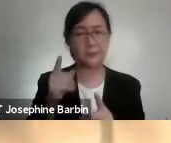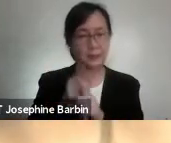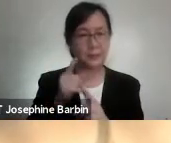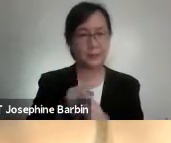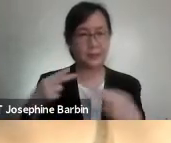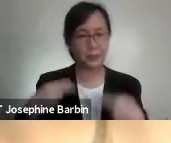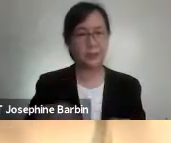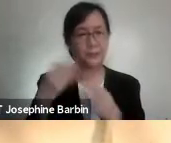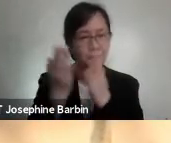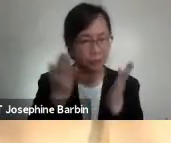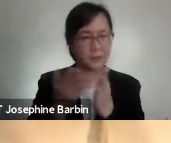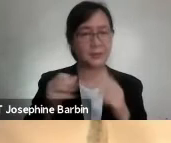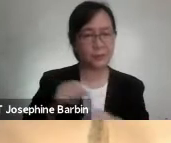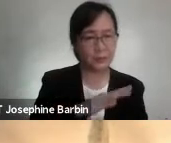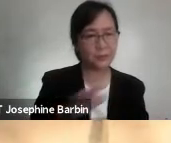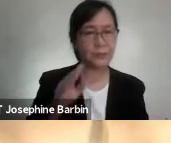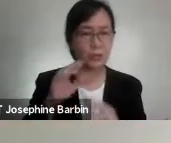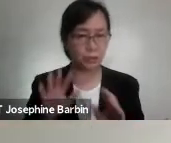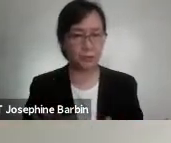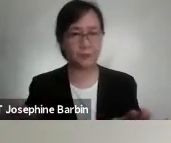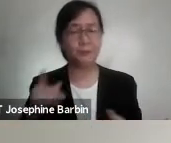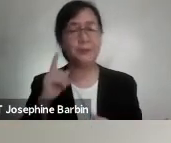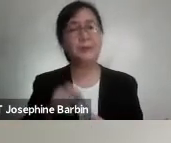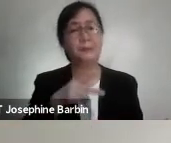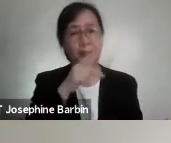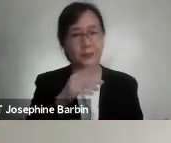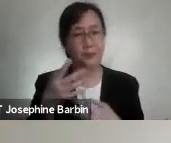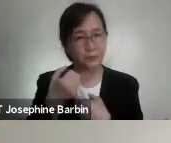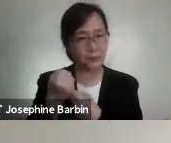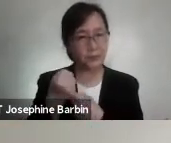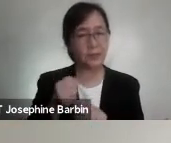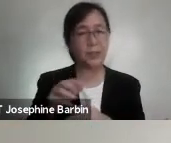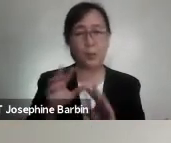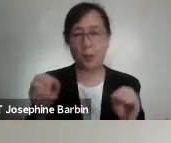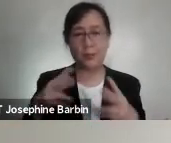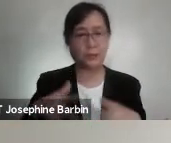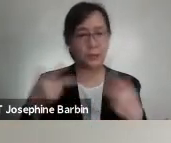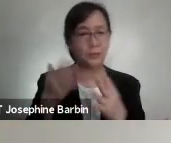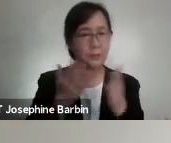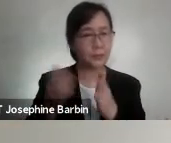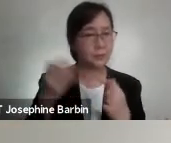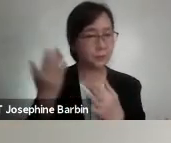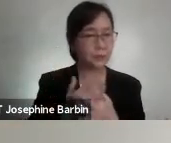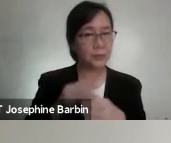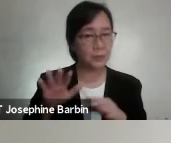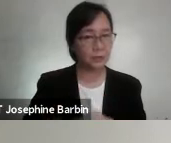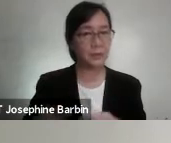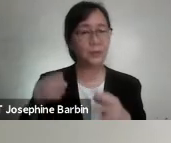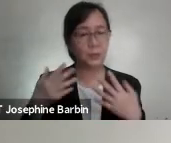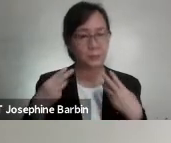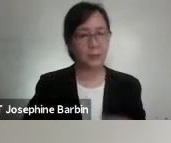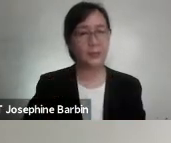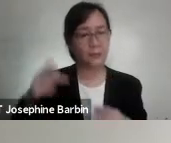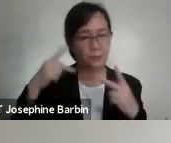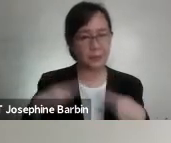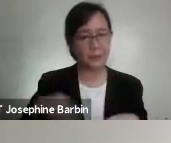and advice for children must be private and confidential. No digital service should be allowed that interferes with a child's well-being, and all physical and mental